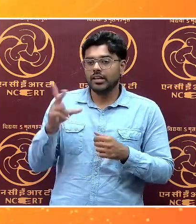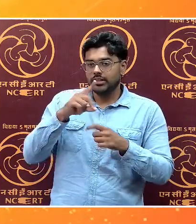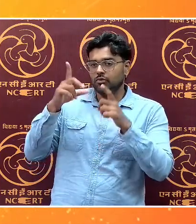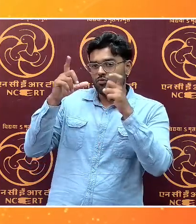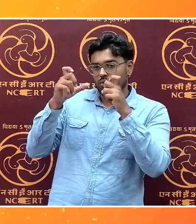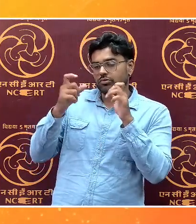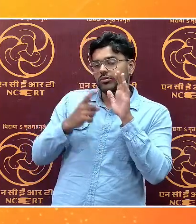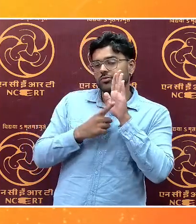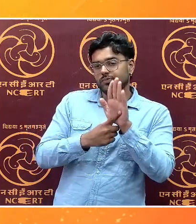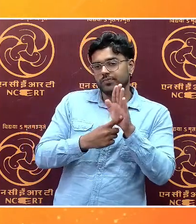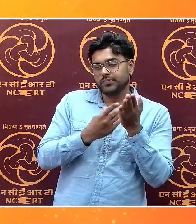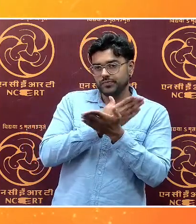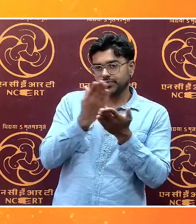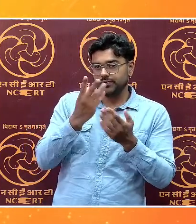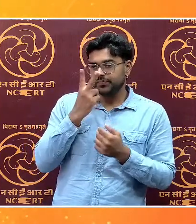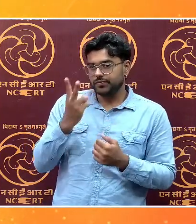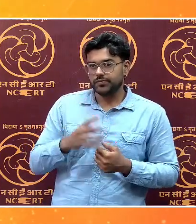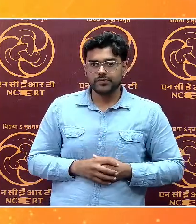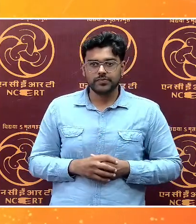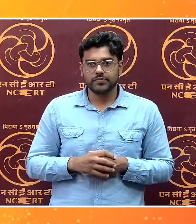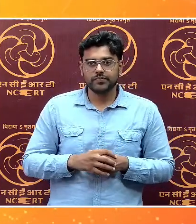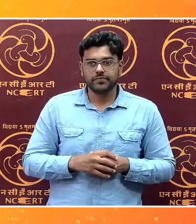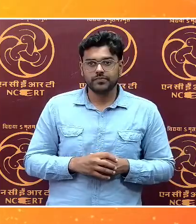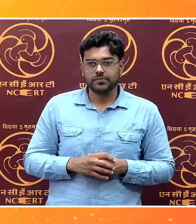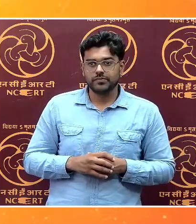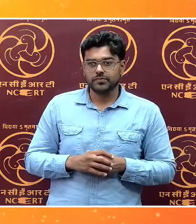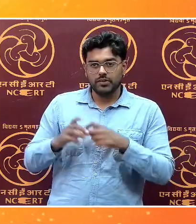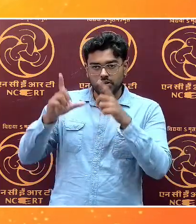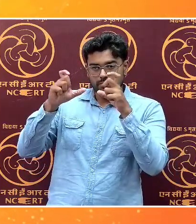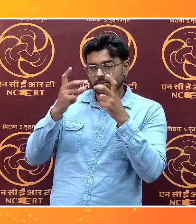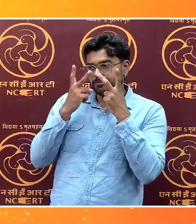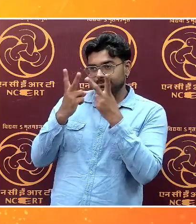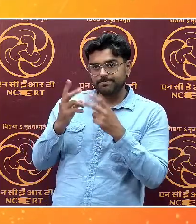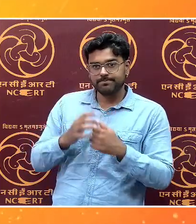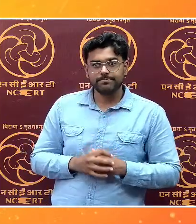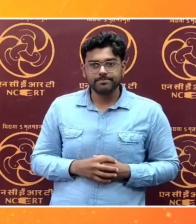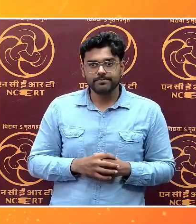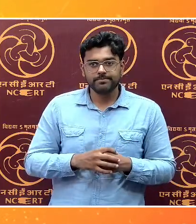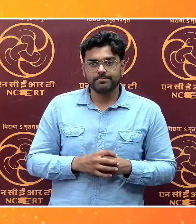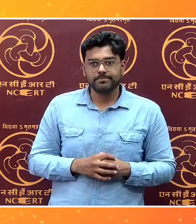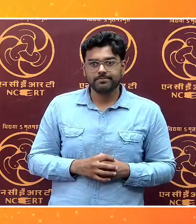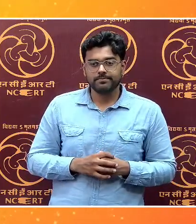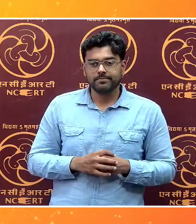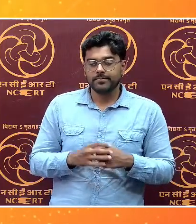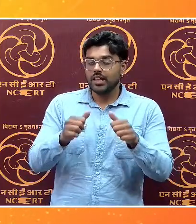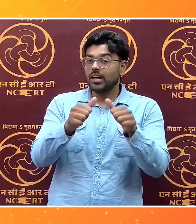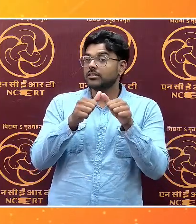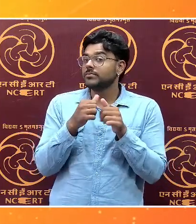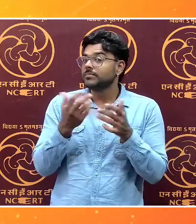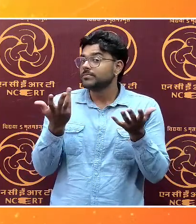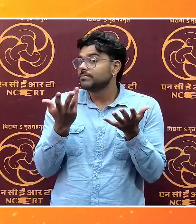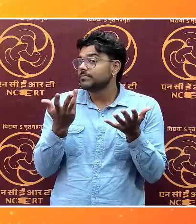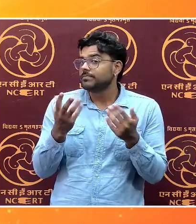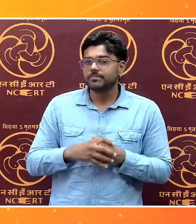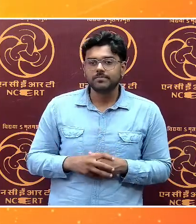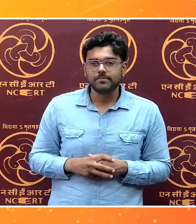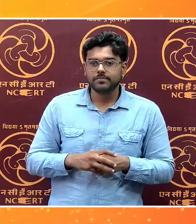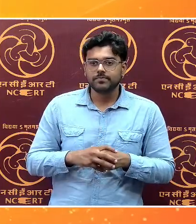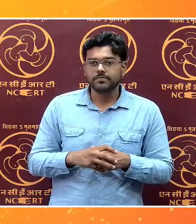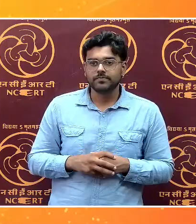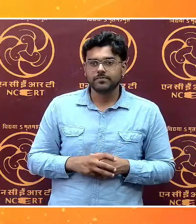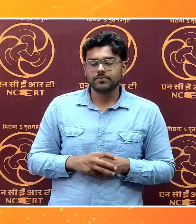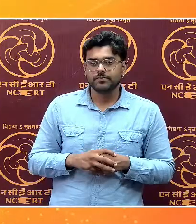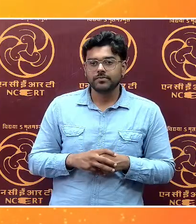presenting picture again for you, and look at the picture and answer this